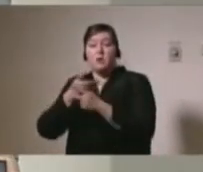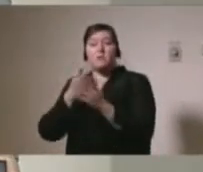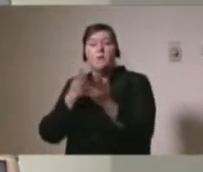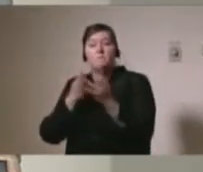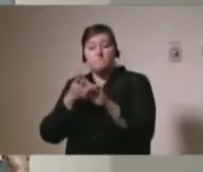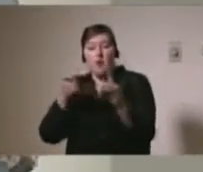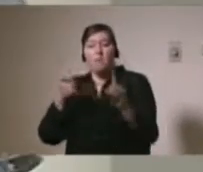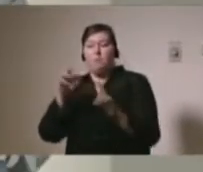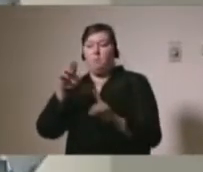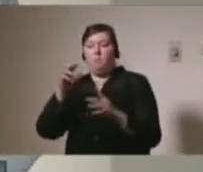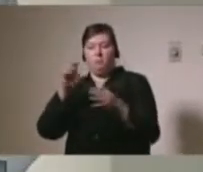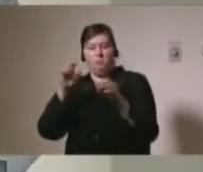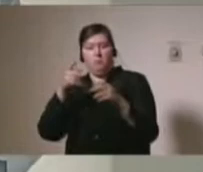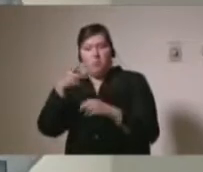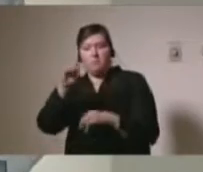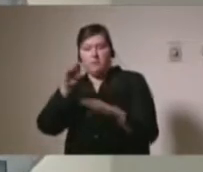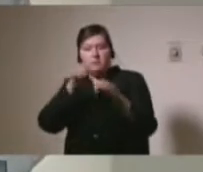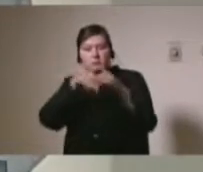network.